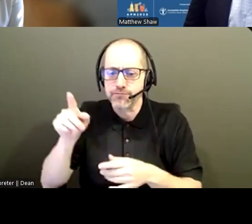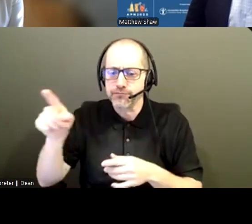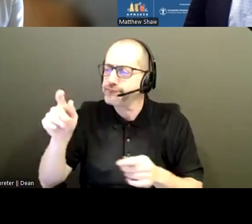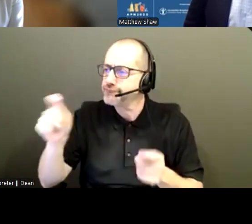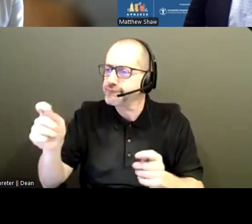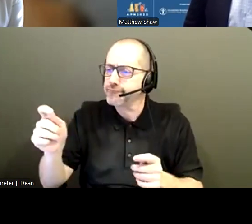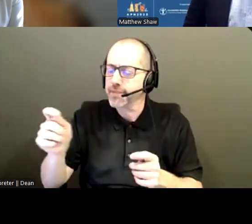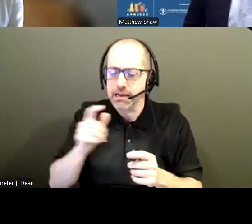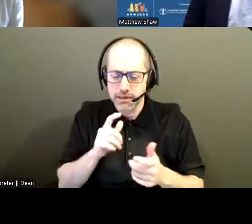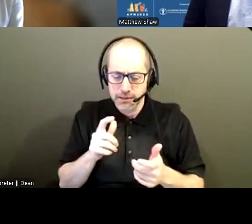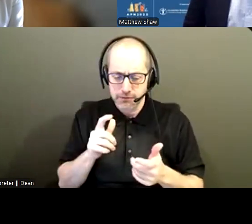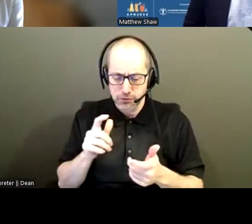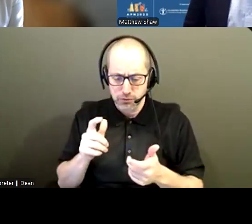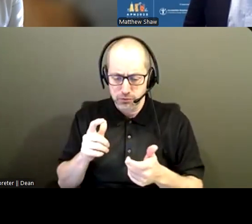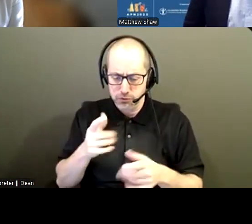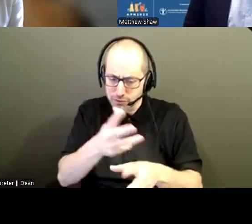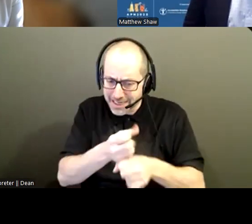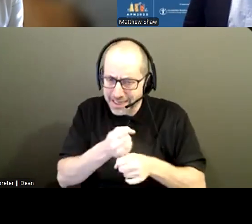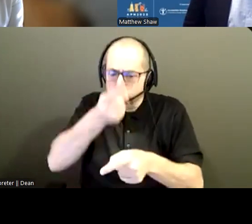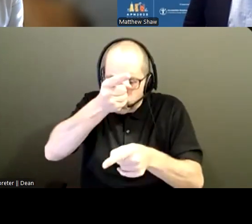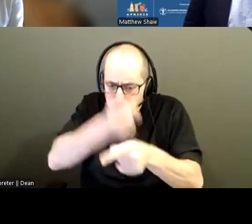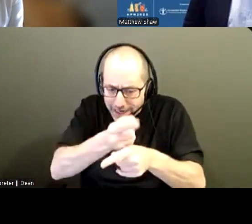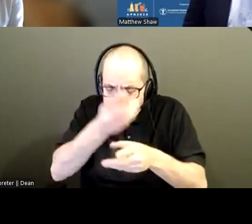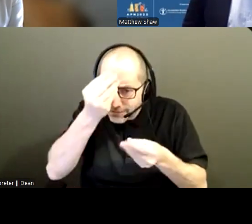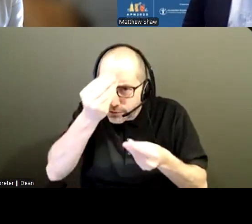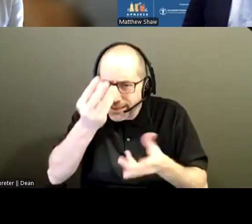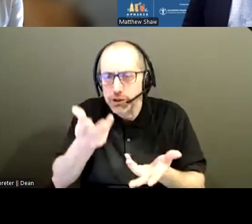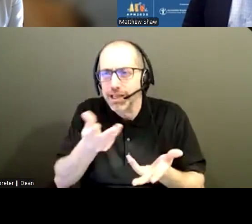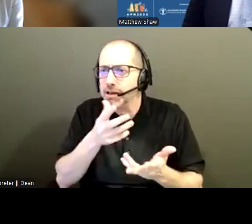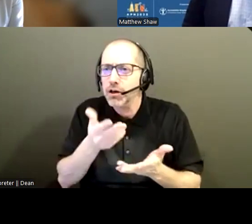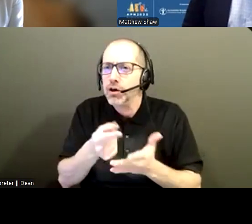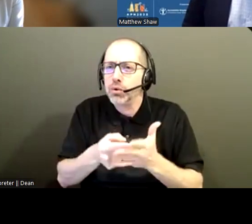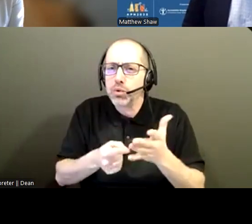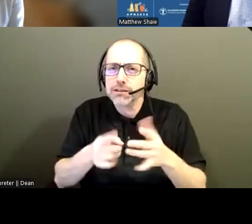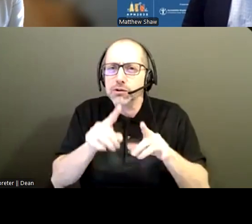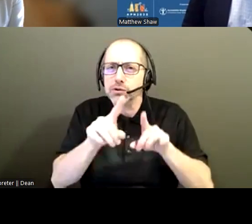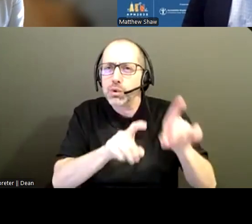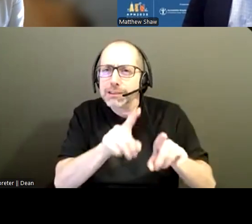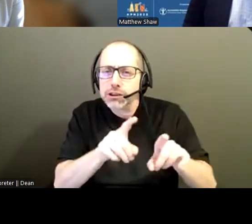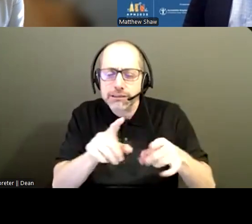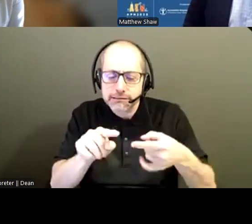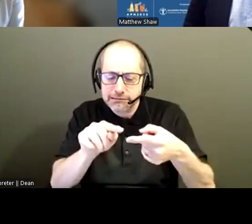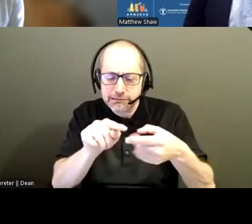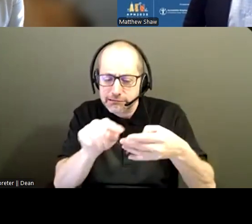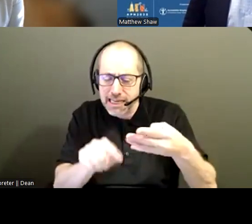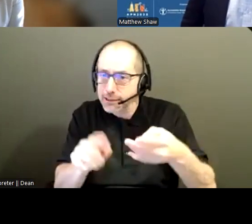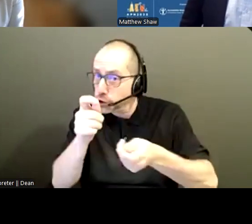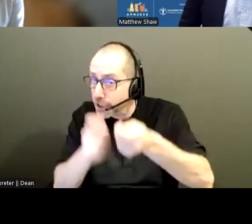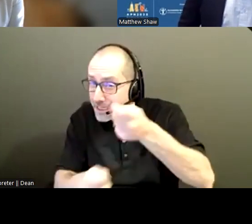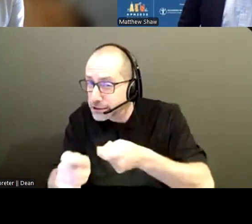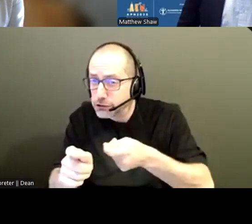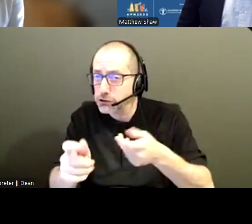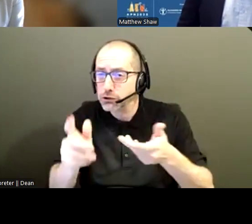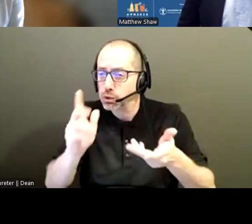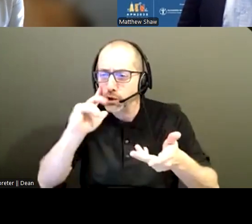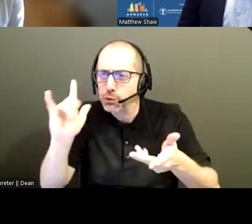right information? Can you give us an example of a data collection format or questions that you maybe had changed? Um,